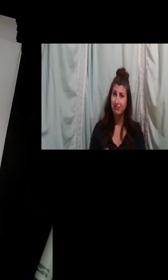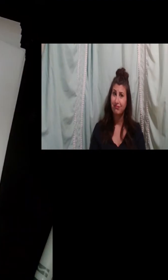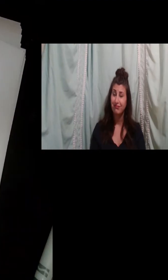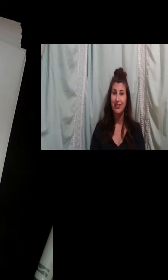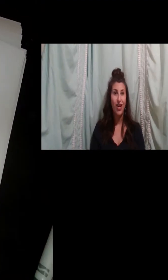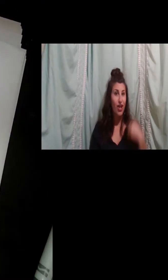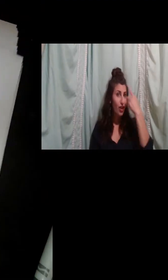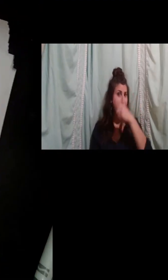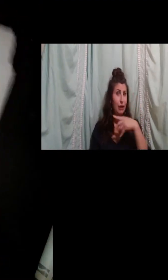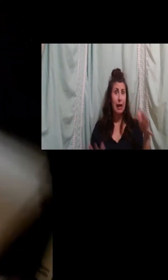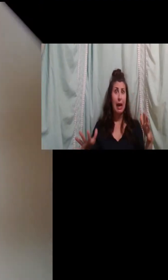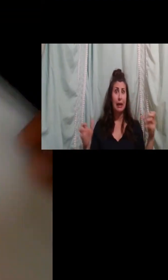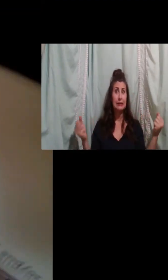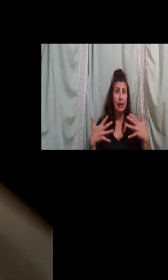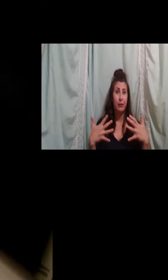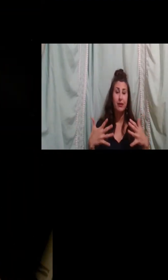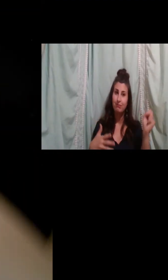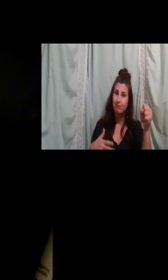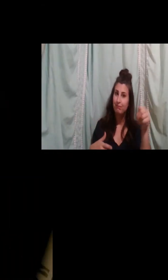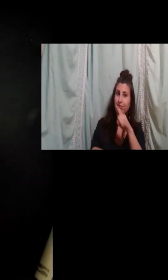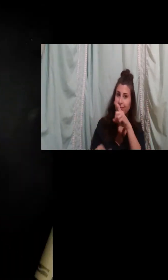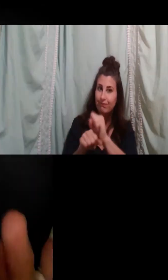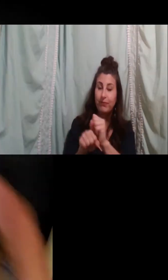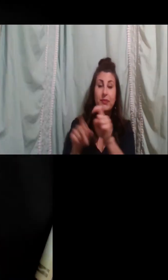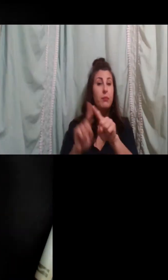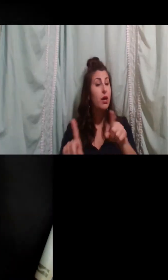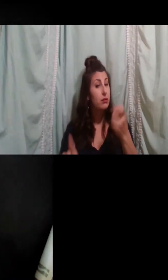fun. They look scary.